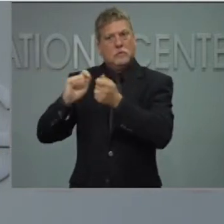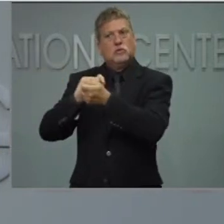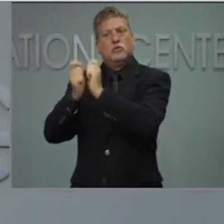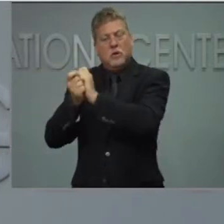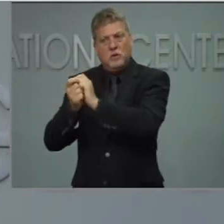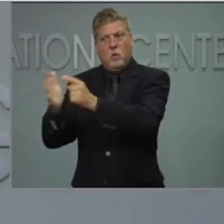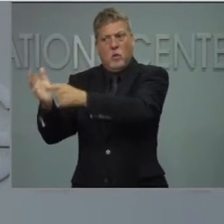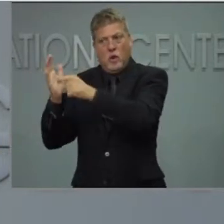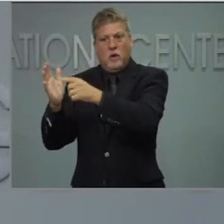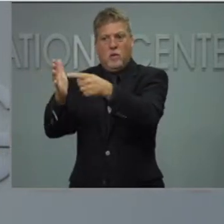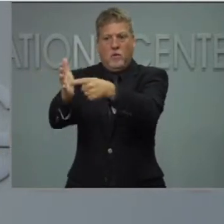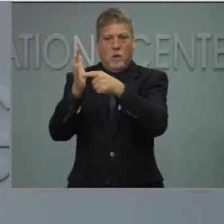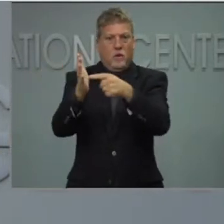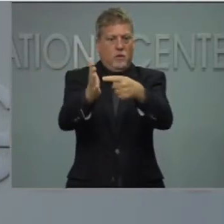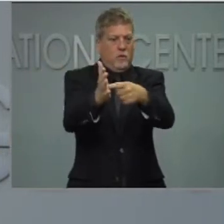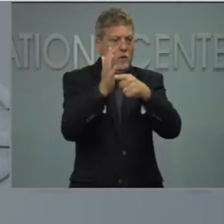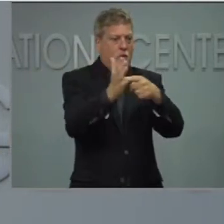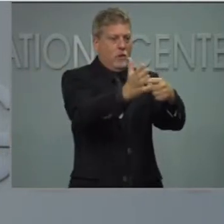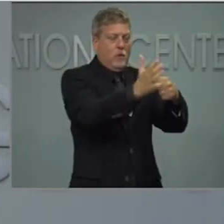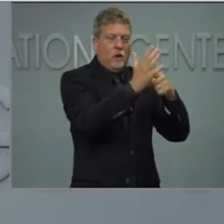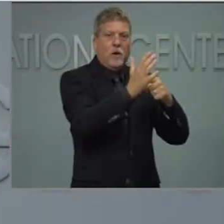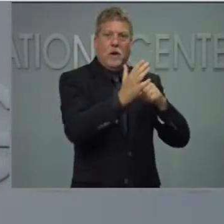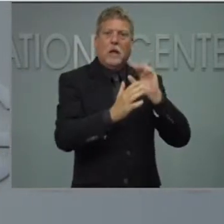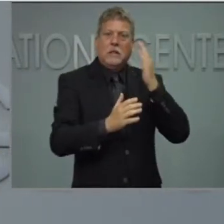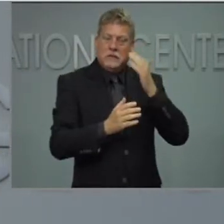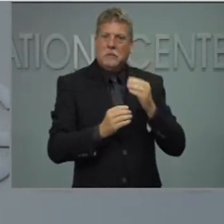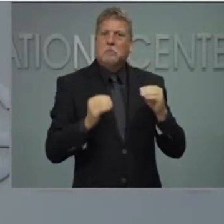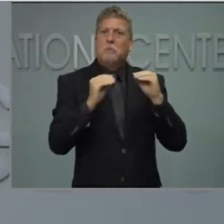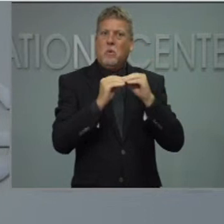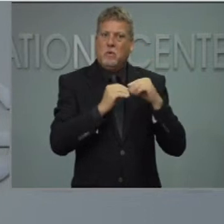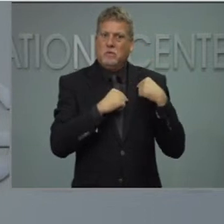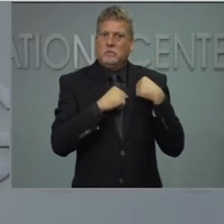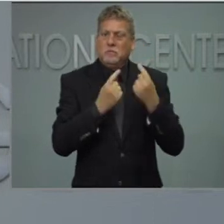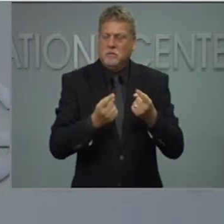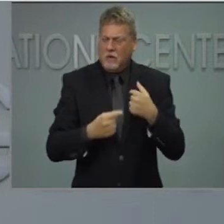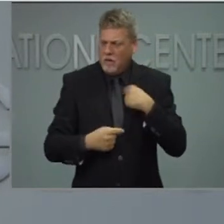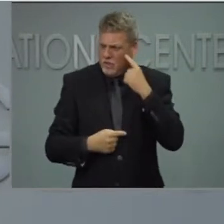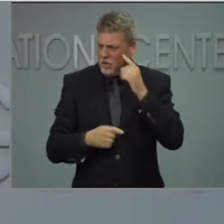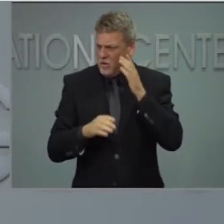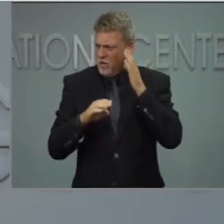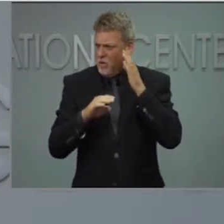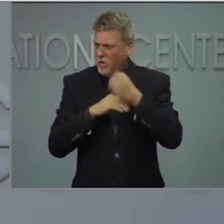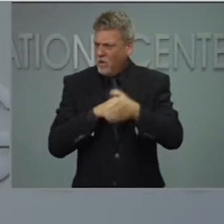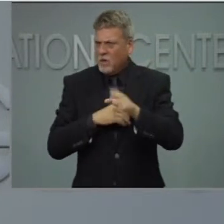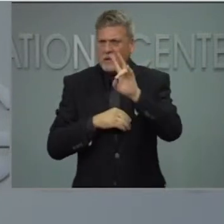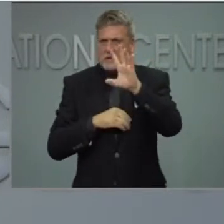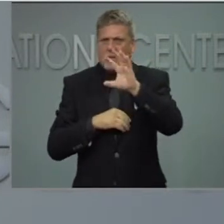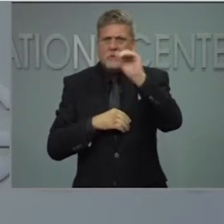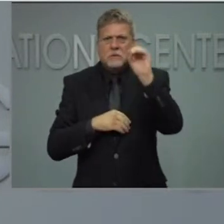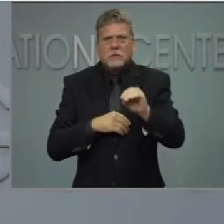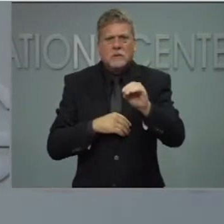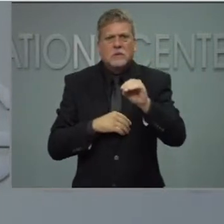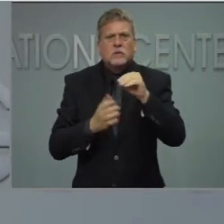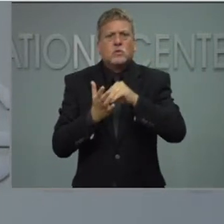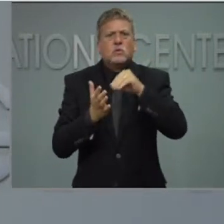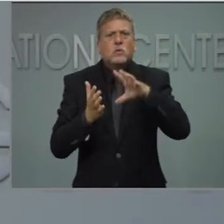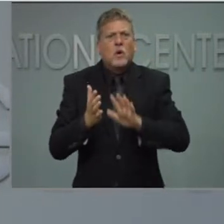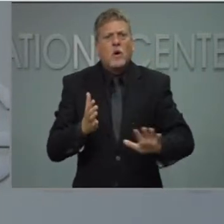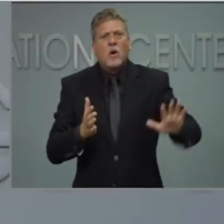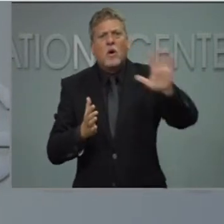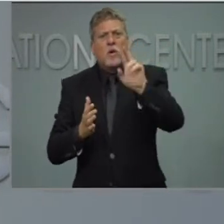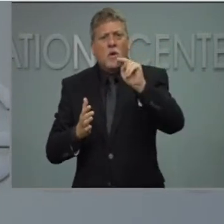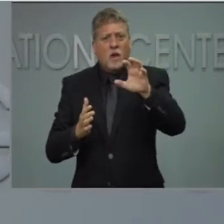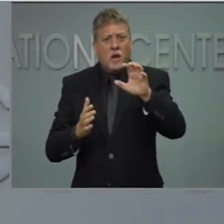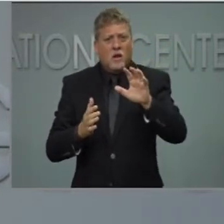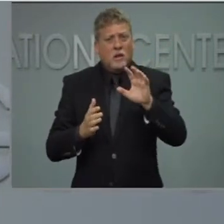of schools that are getting the buy-in. Already we have, I think, over 75% of students in North Carolina